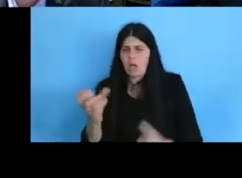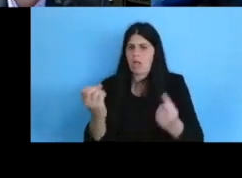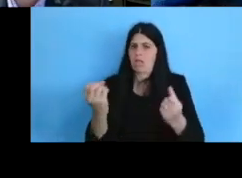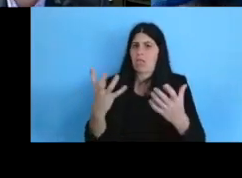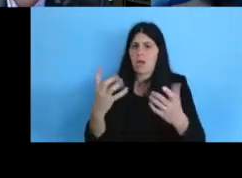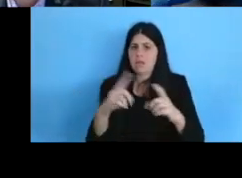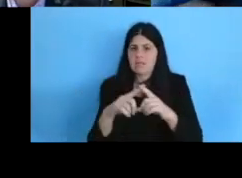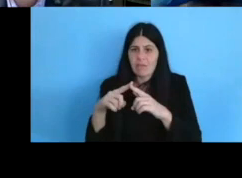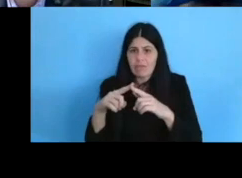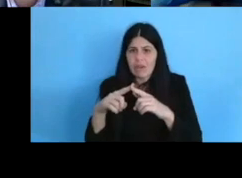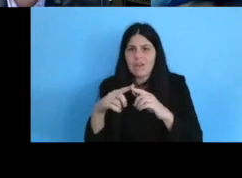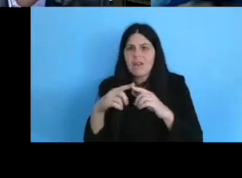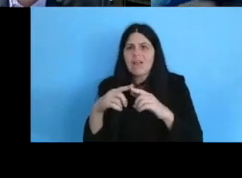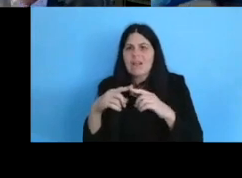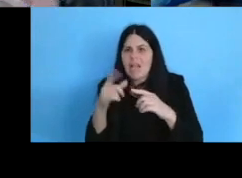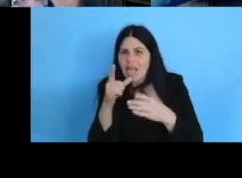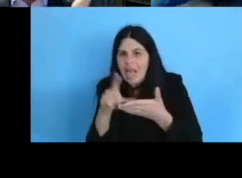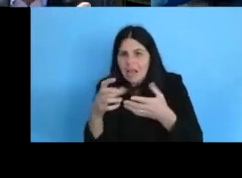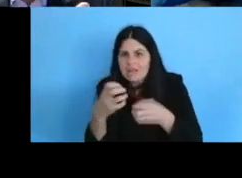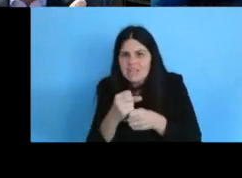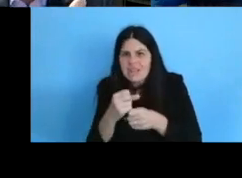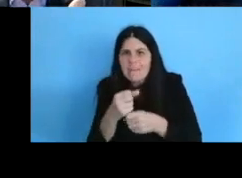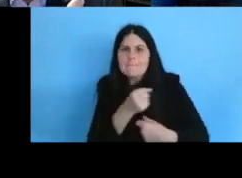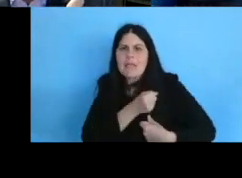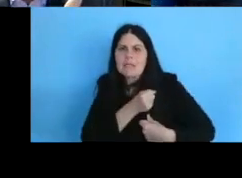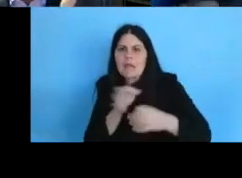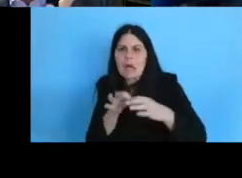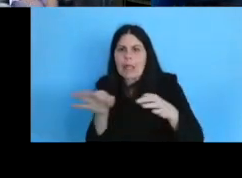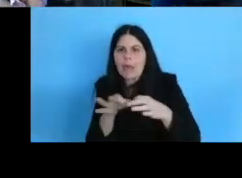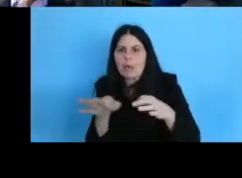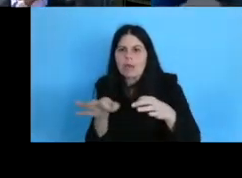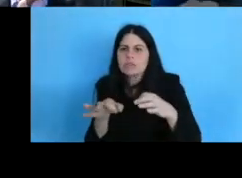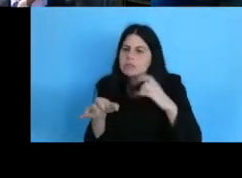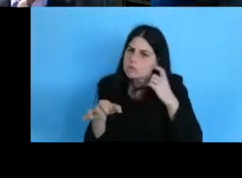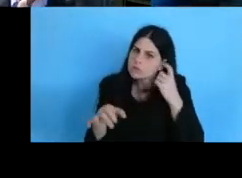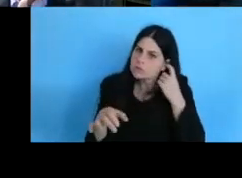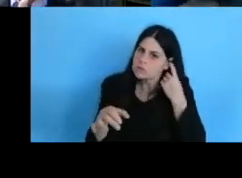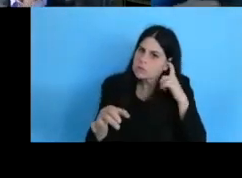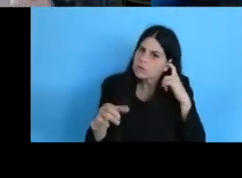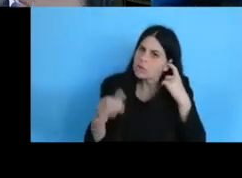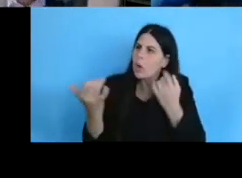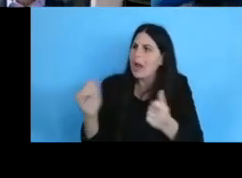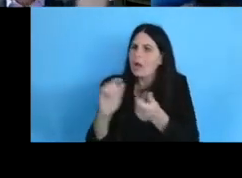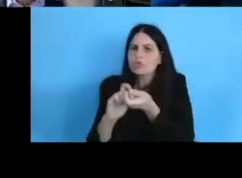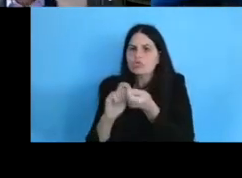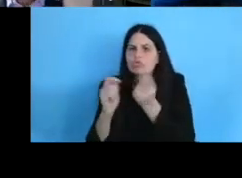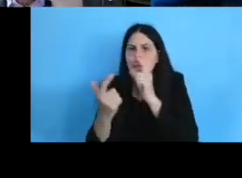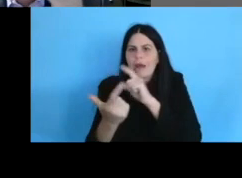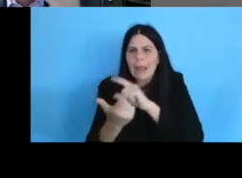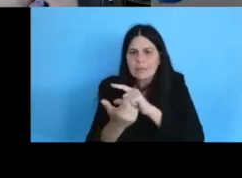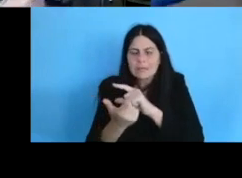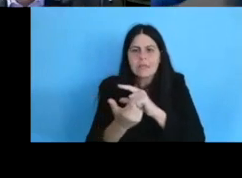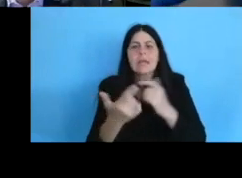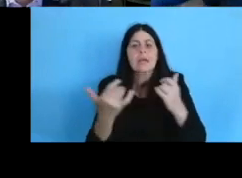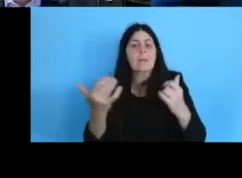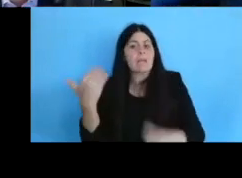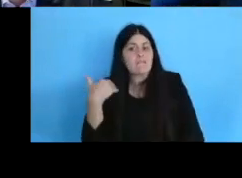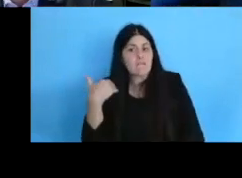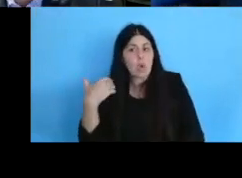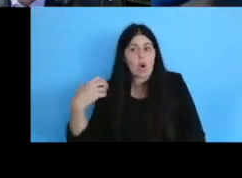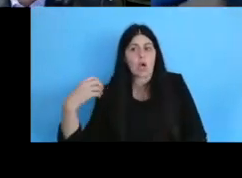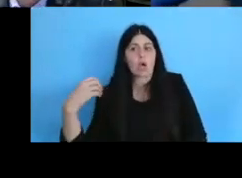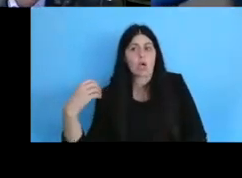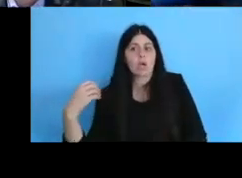them to take that language and take it, well, you were a sergeant, but now you're a small team leader. And there's a direct correlation between the